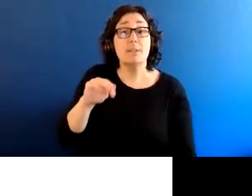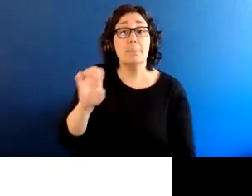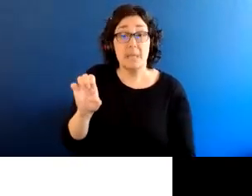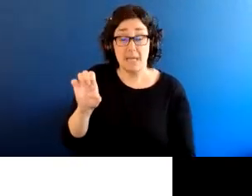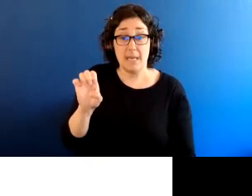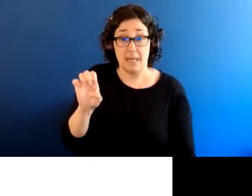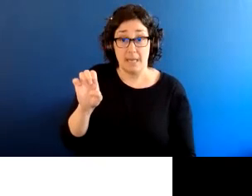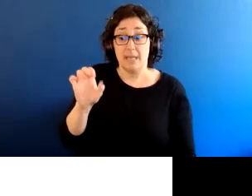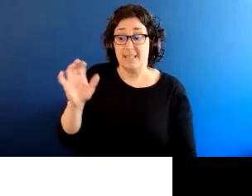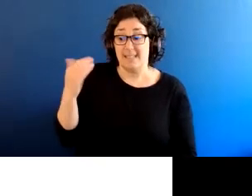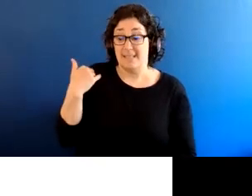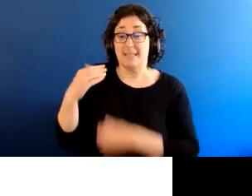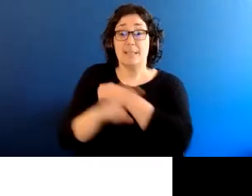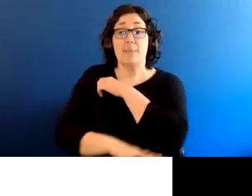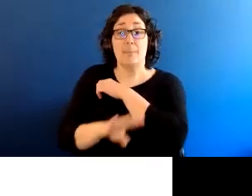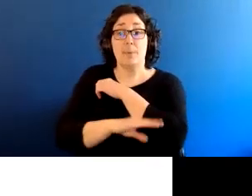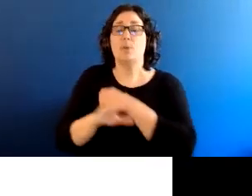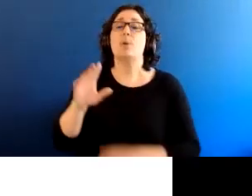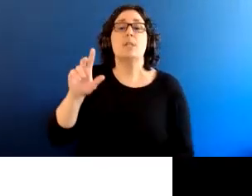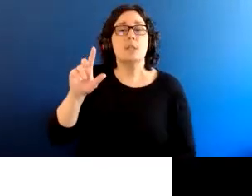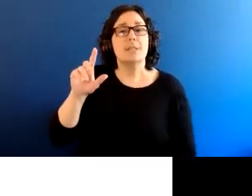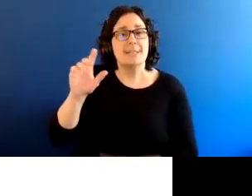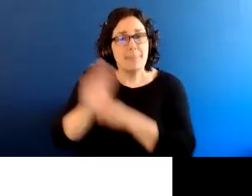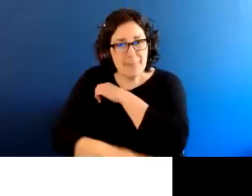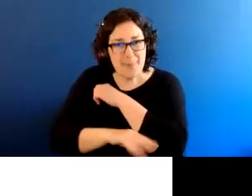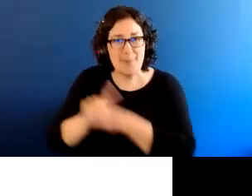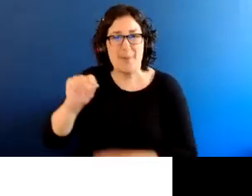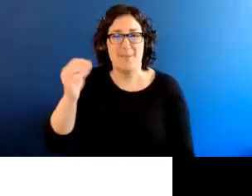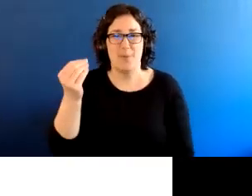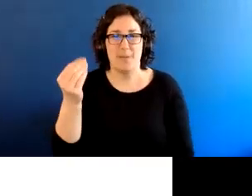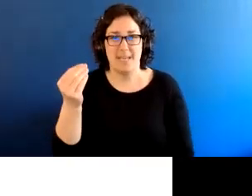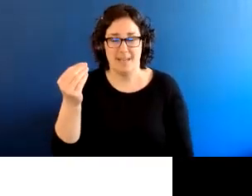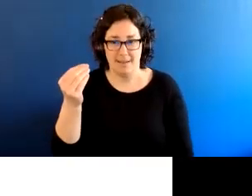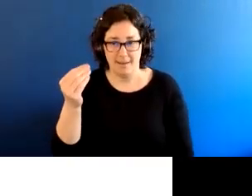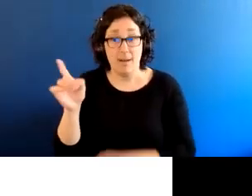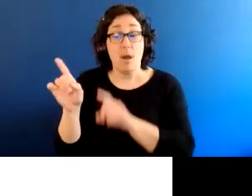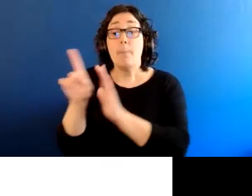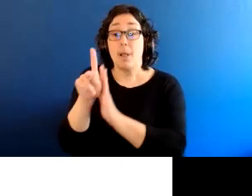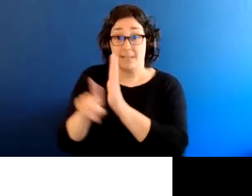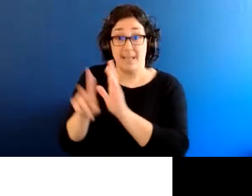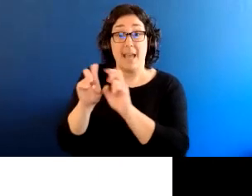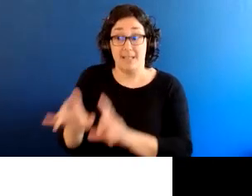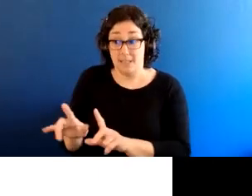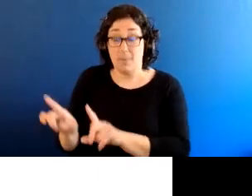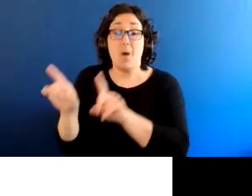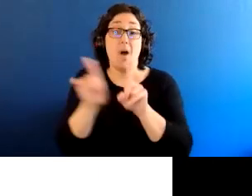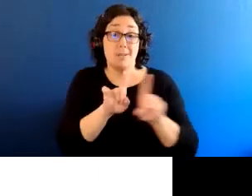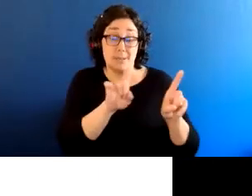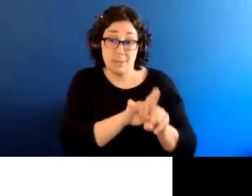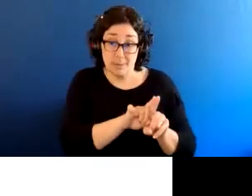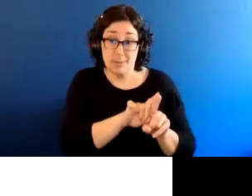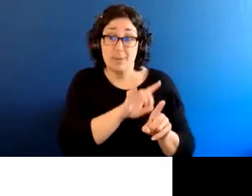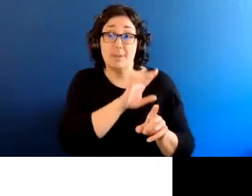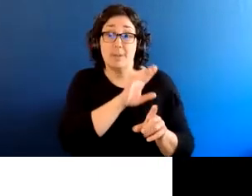region in September 2014. And in addition to his work as a policy analyst, business engagement with